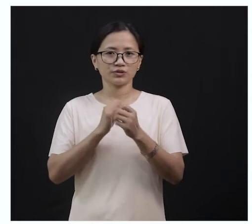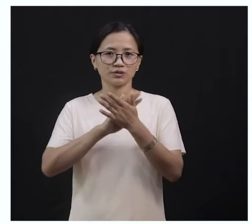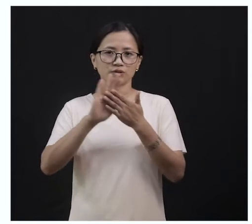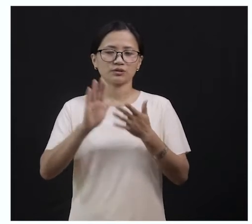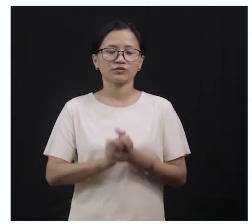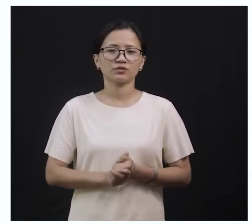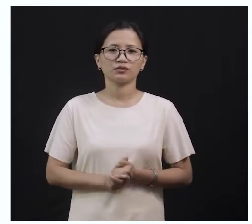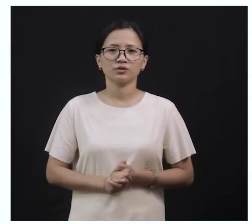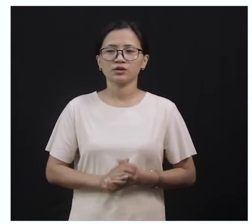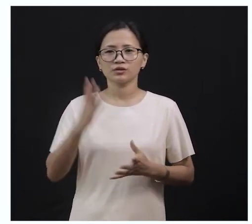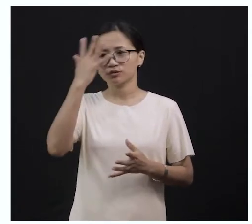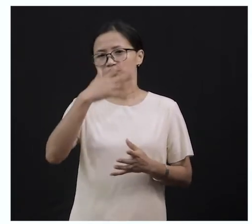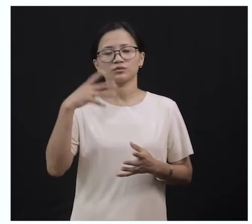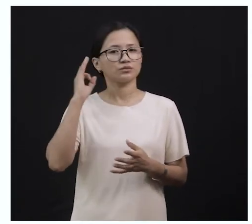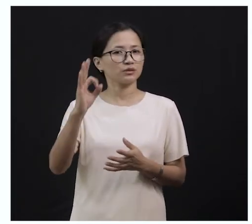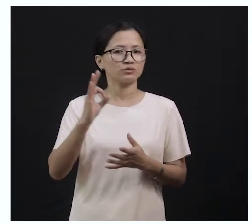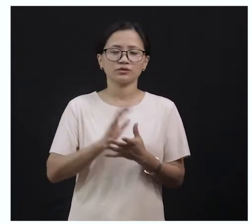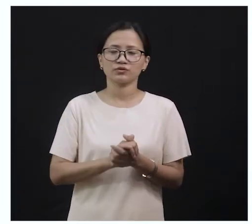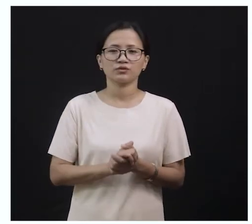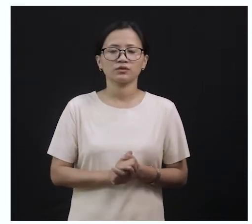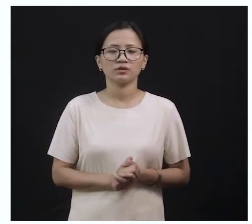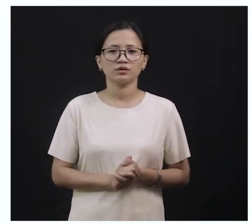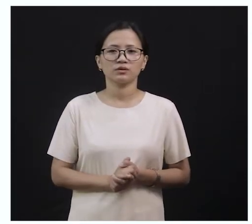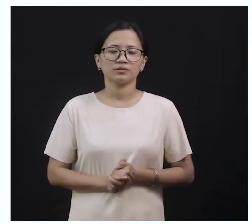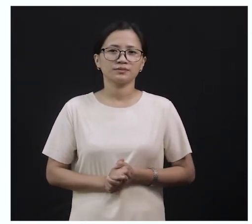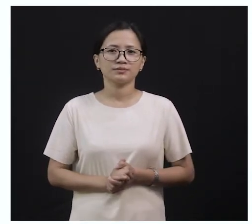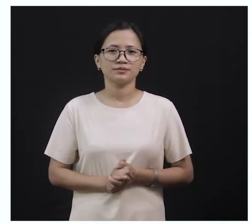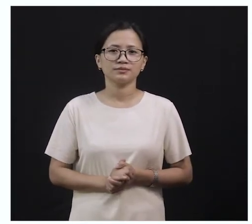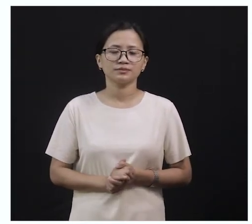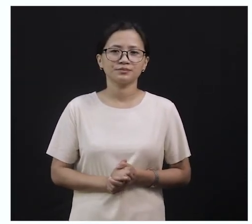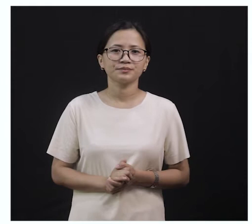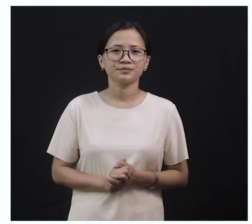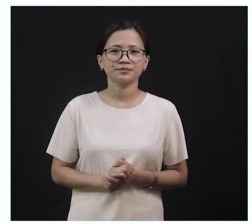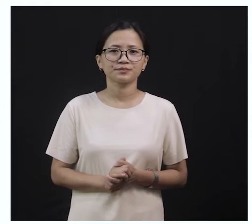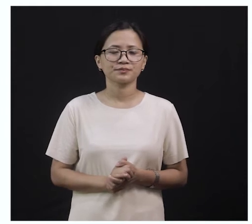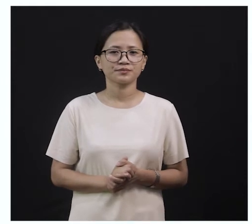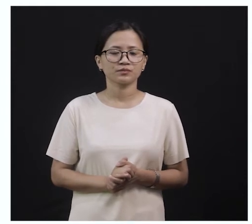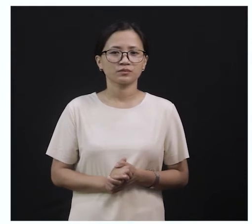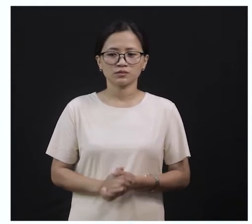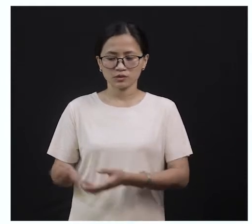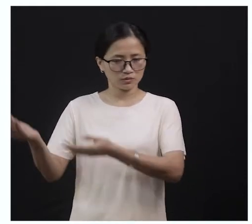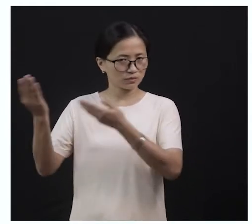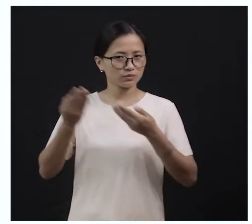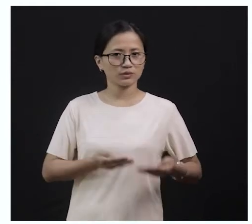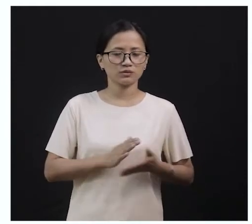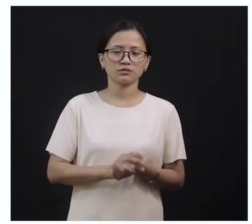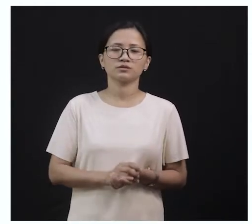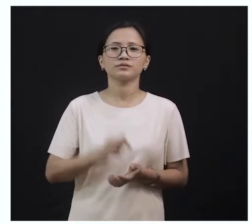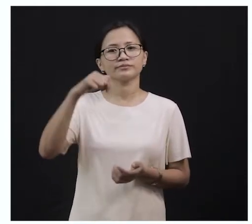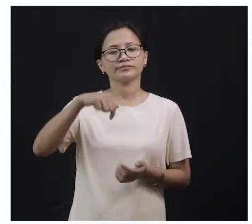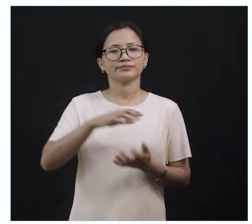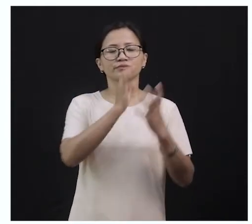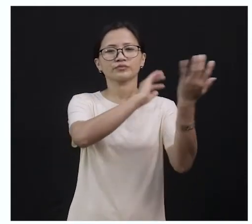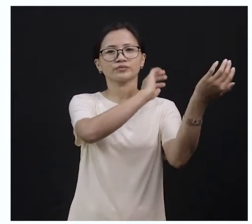That means for the beauty, the beautiful, the beauty that you bring on this earth,